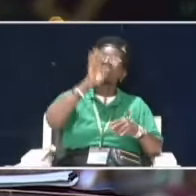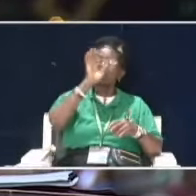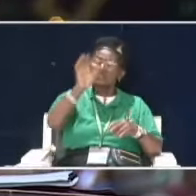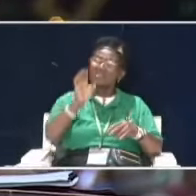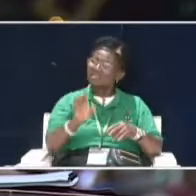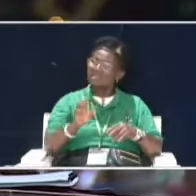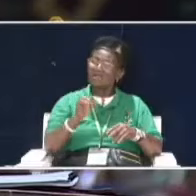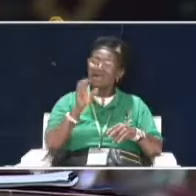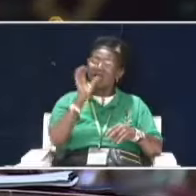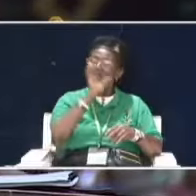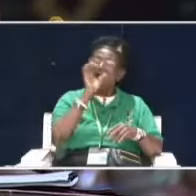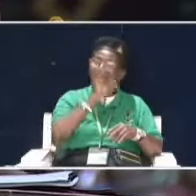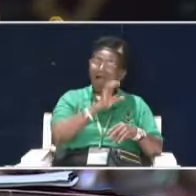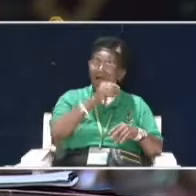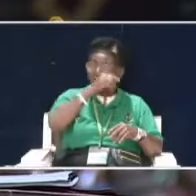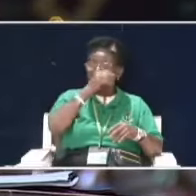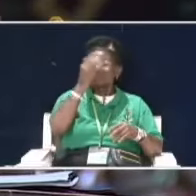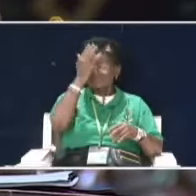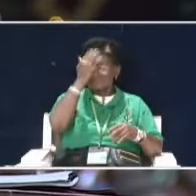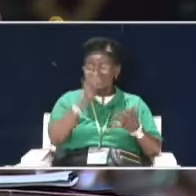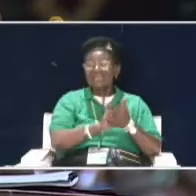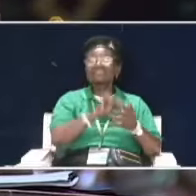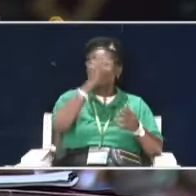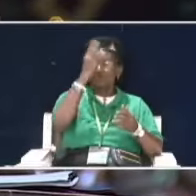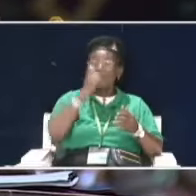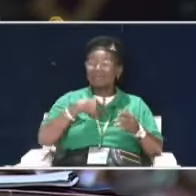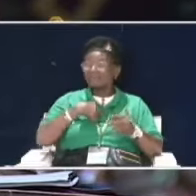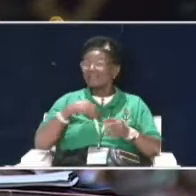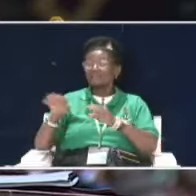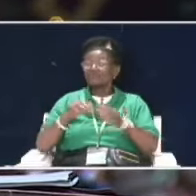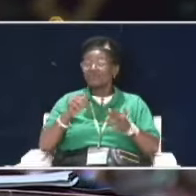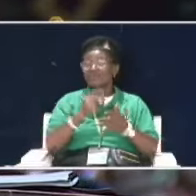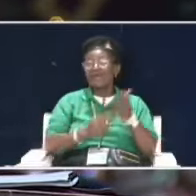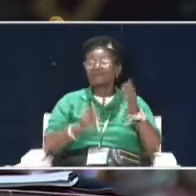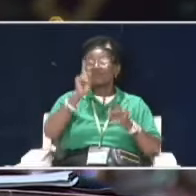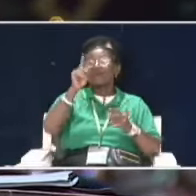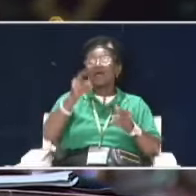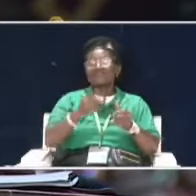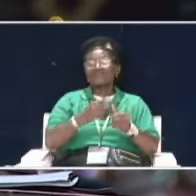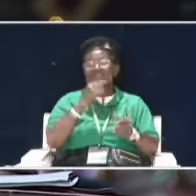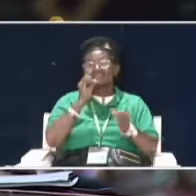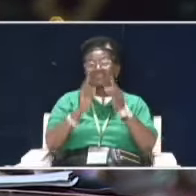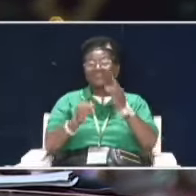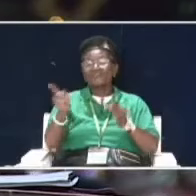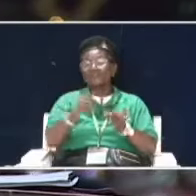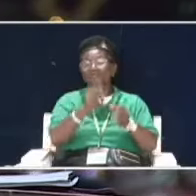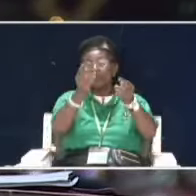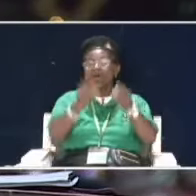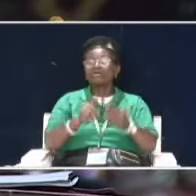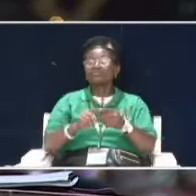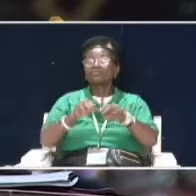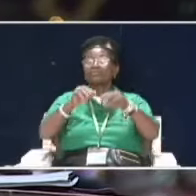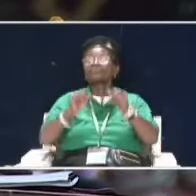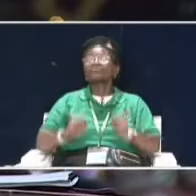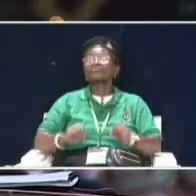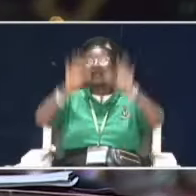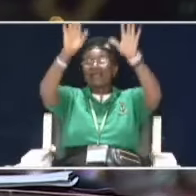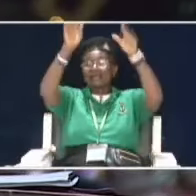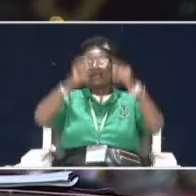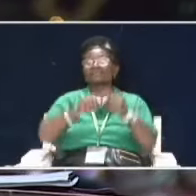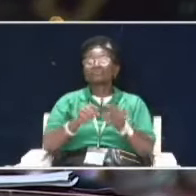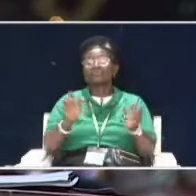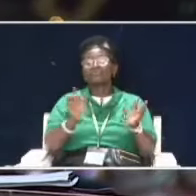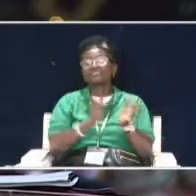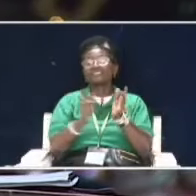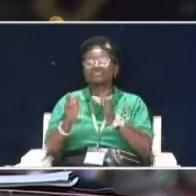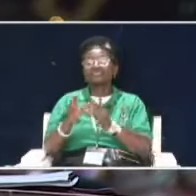I'm doing part one first. If you want to give your life to Jesus, if you really, really want to say bye-bye to